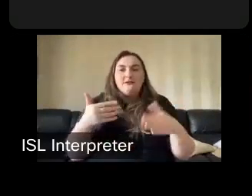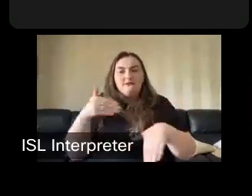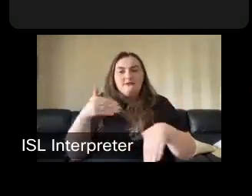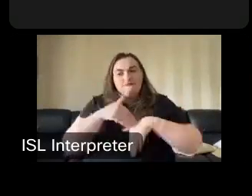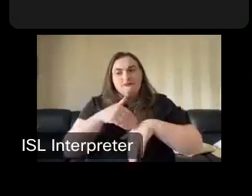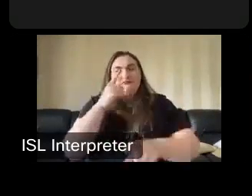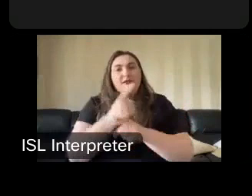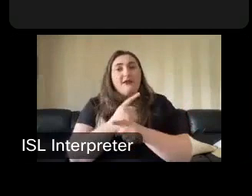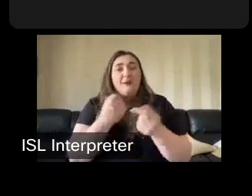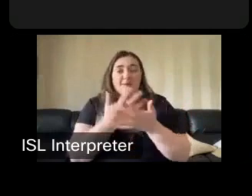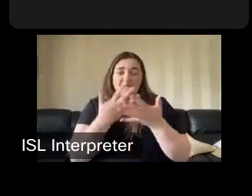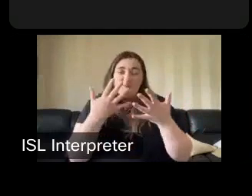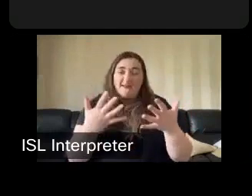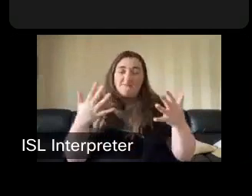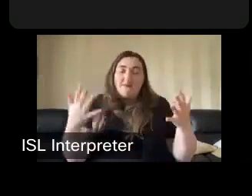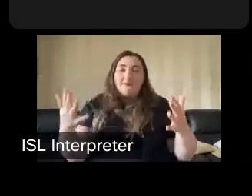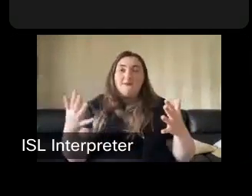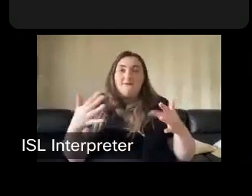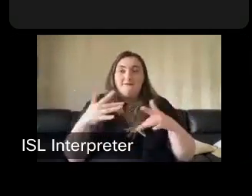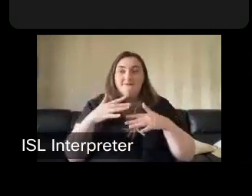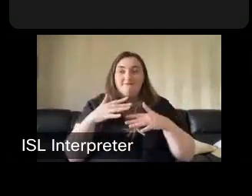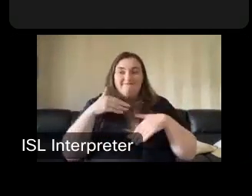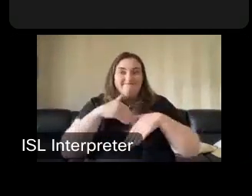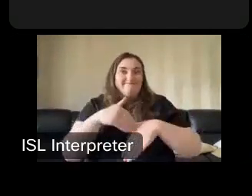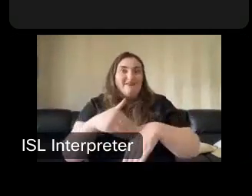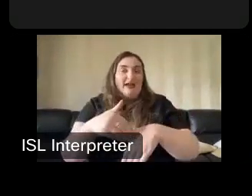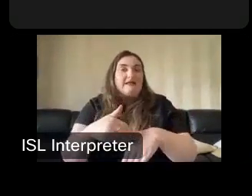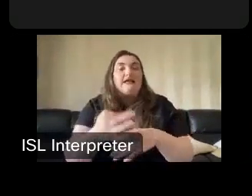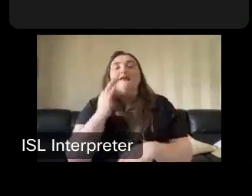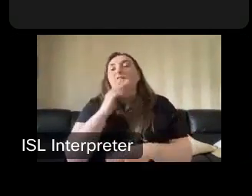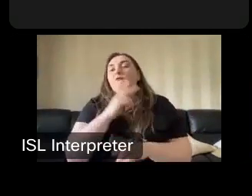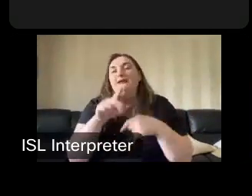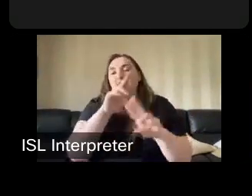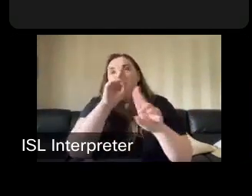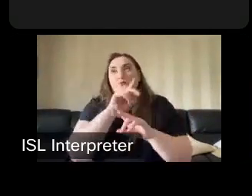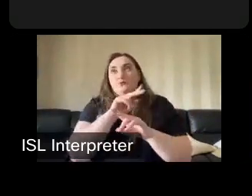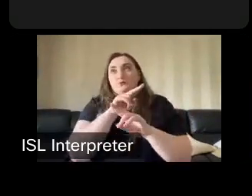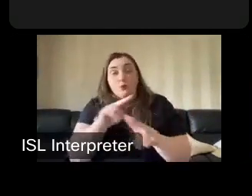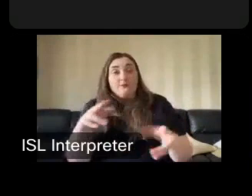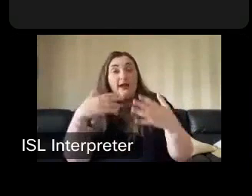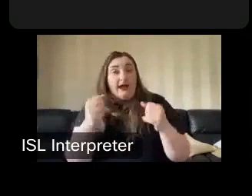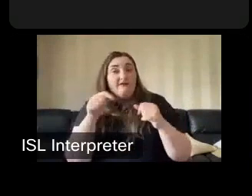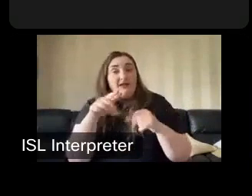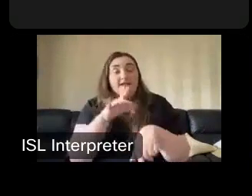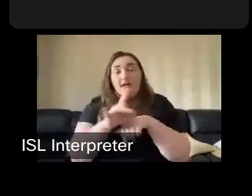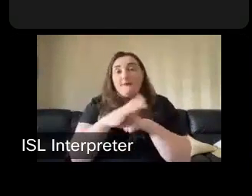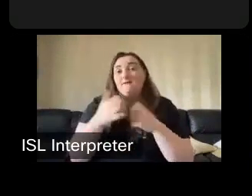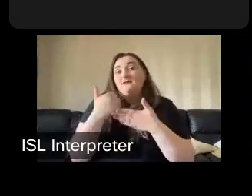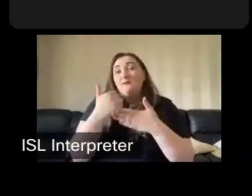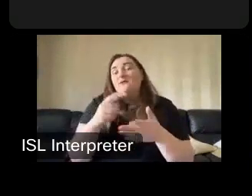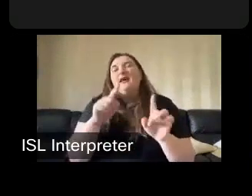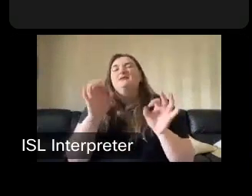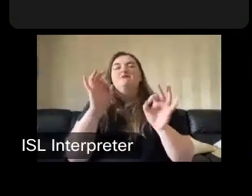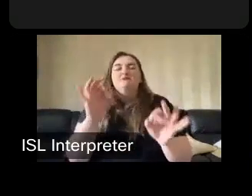massive ripple effect, if you like, if we don't have this kind of support. And it's great that